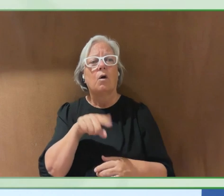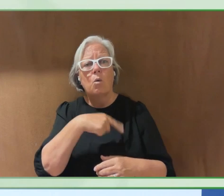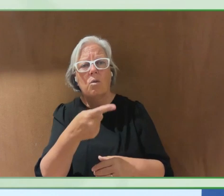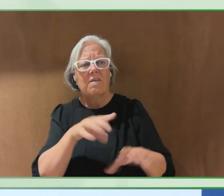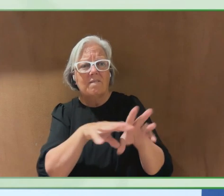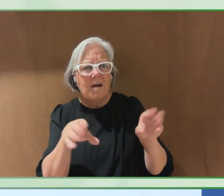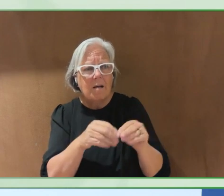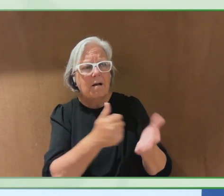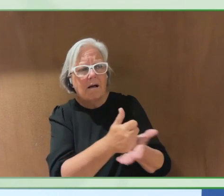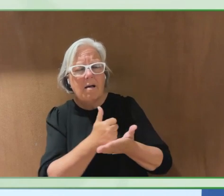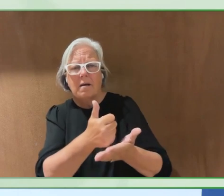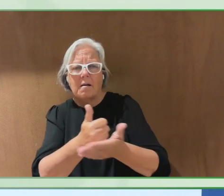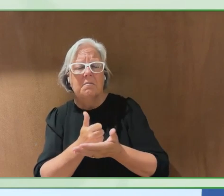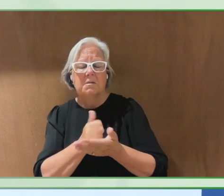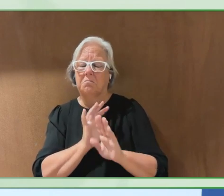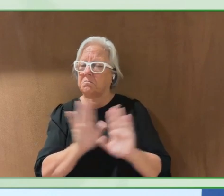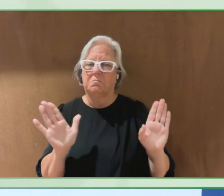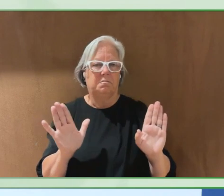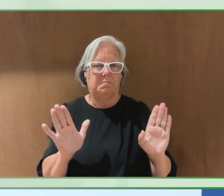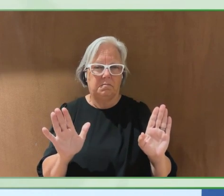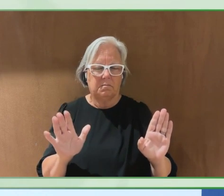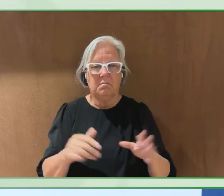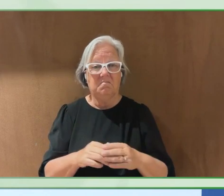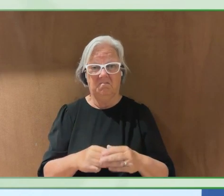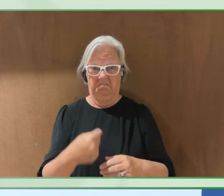fact, I could only count on myself